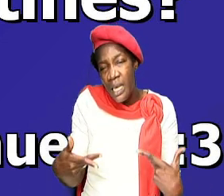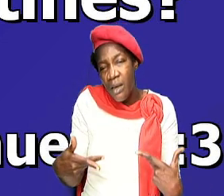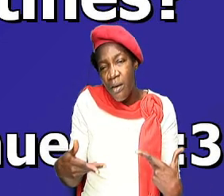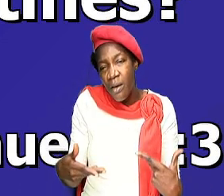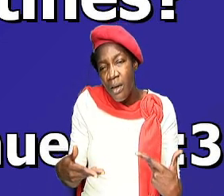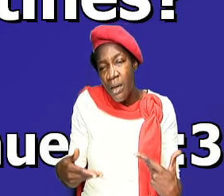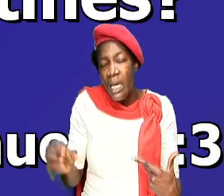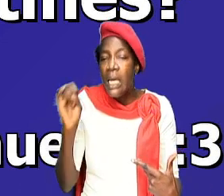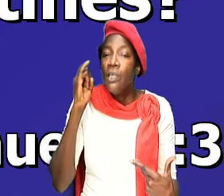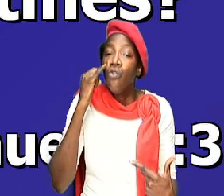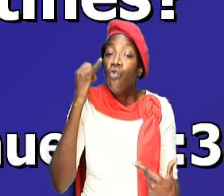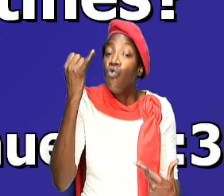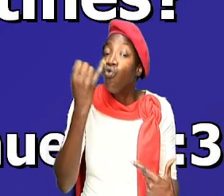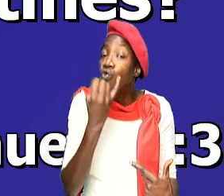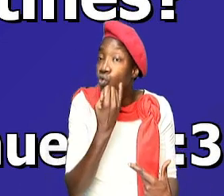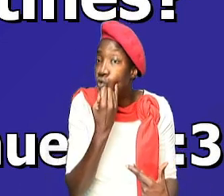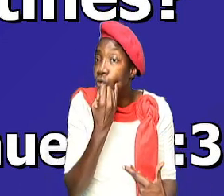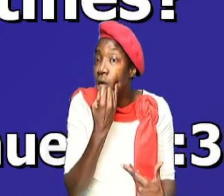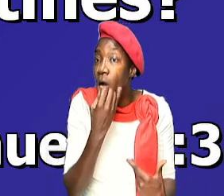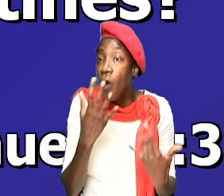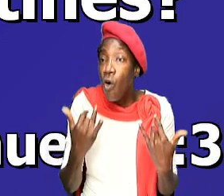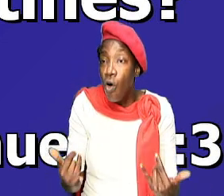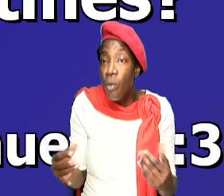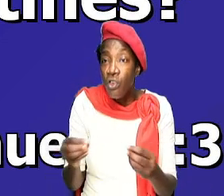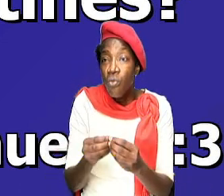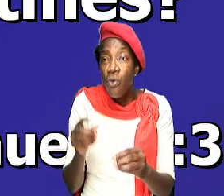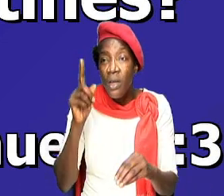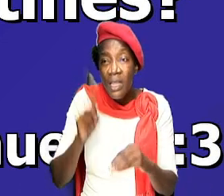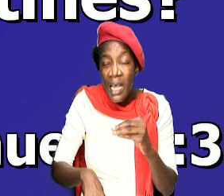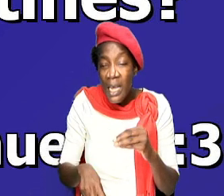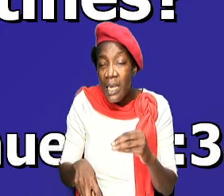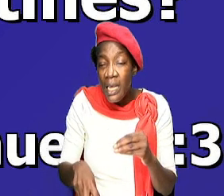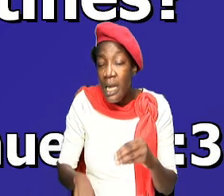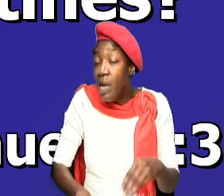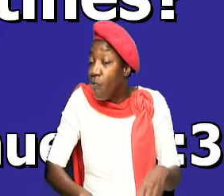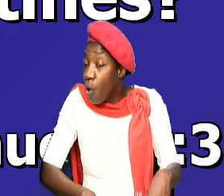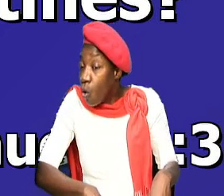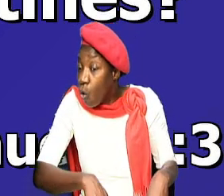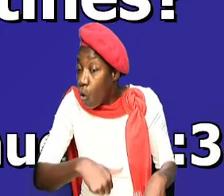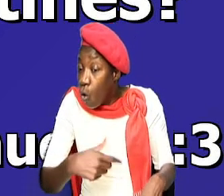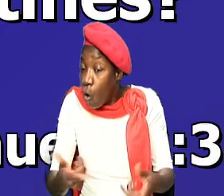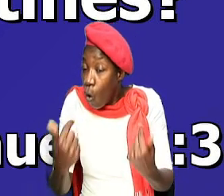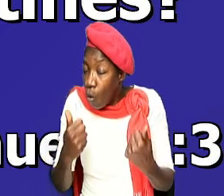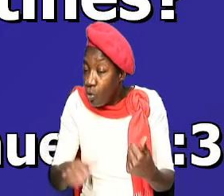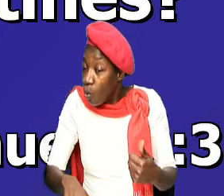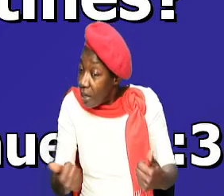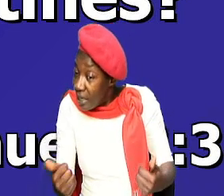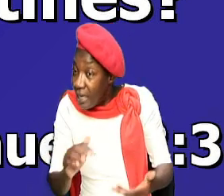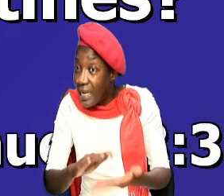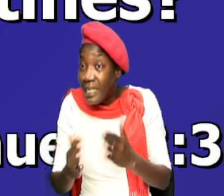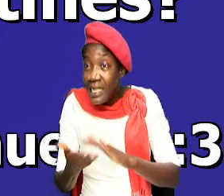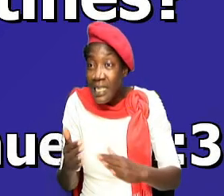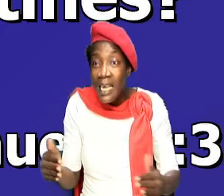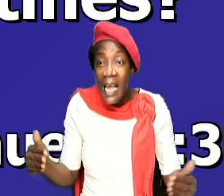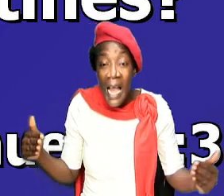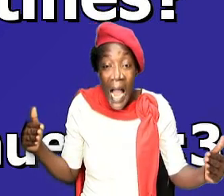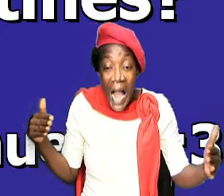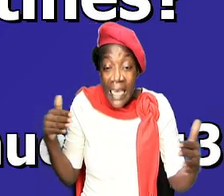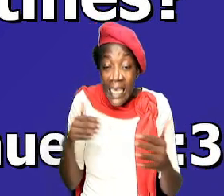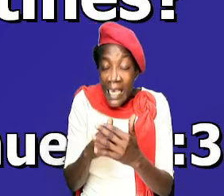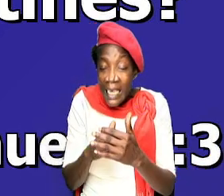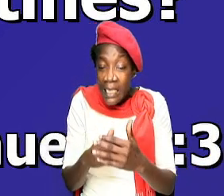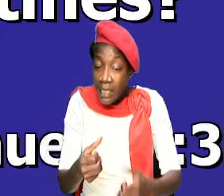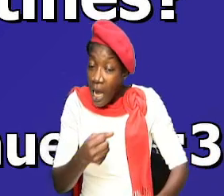Judah. How much more then if we come to Keilah against the armies of